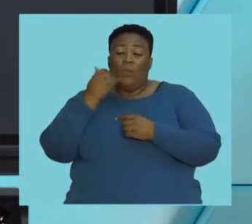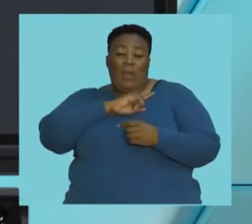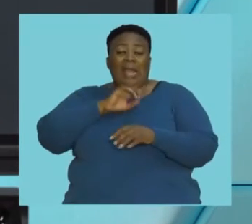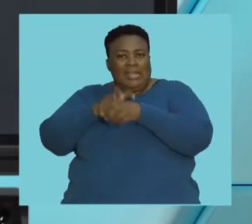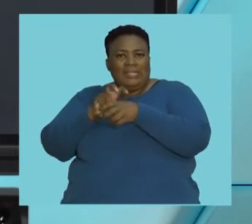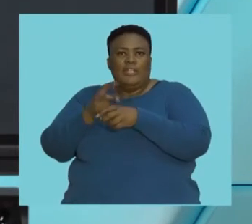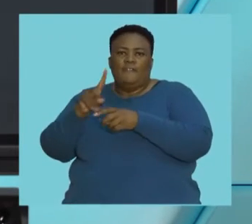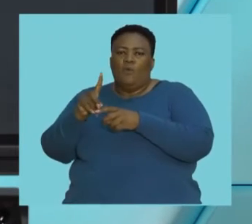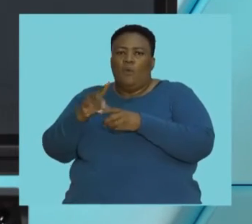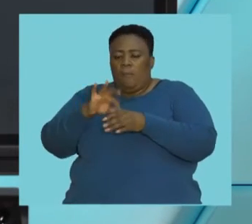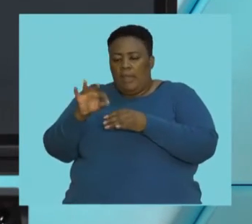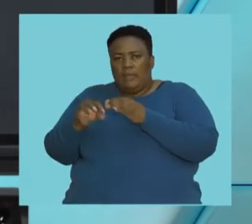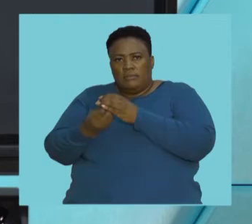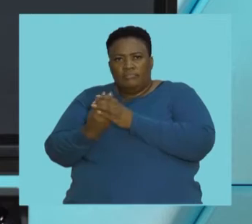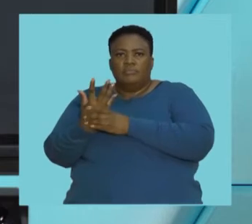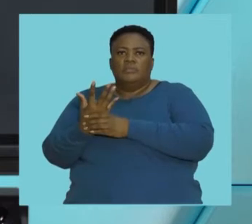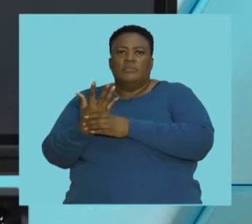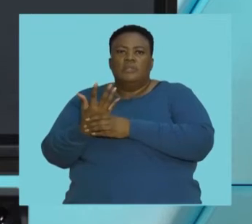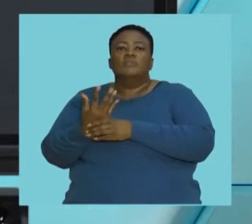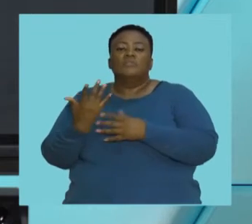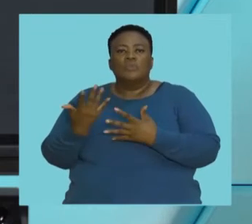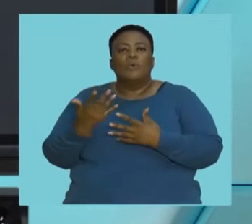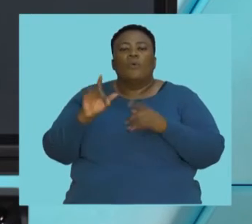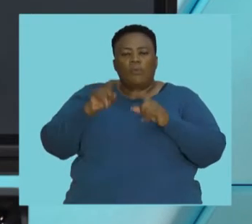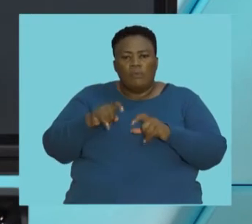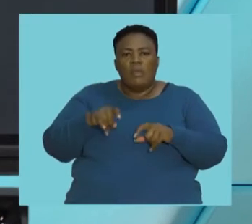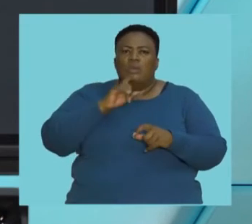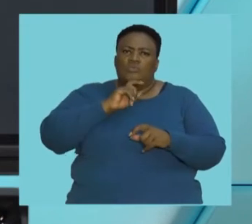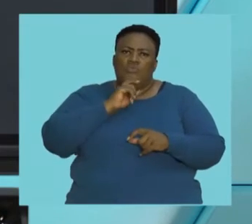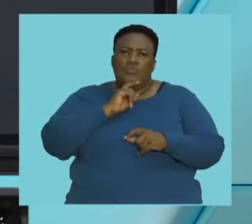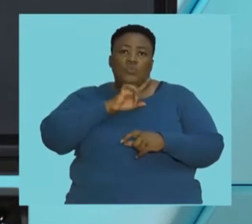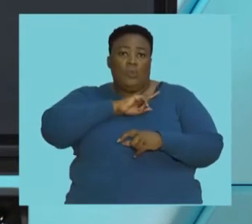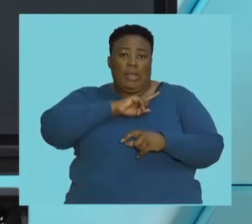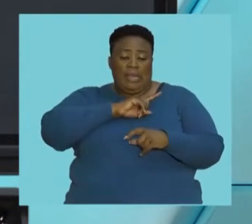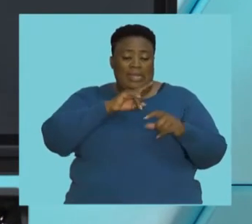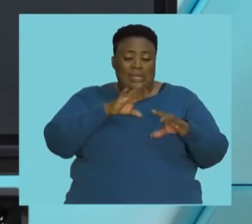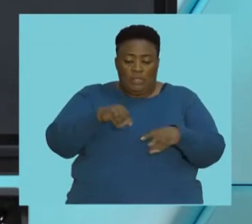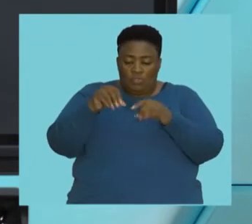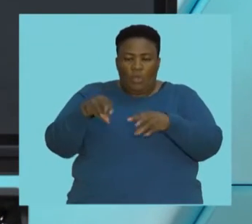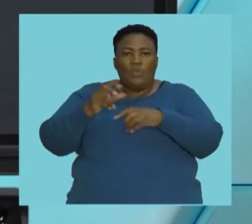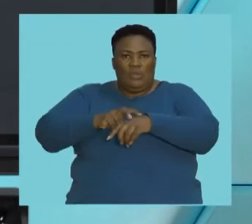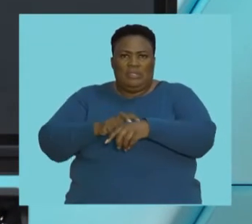whatever is in the soil naturally is then extracted over years, leading to the soil being actually